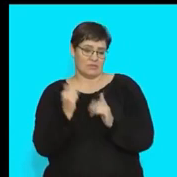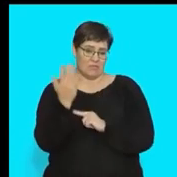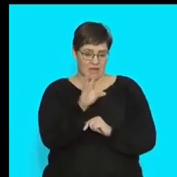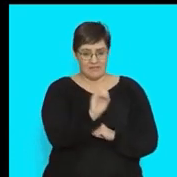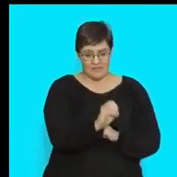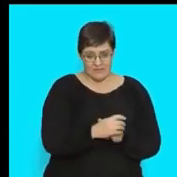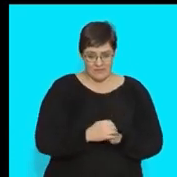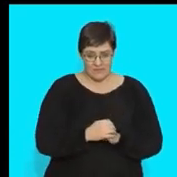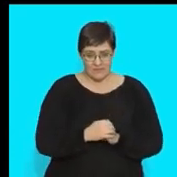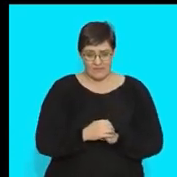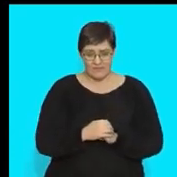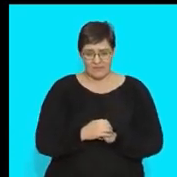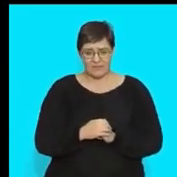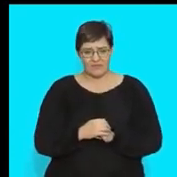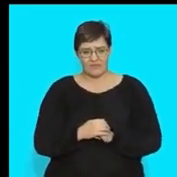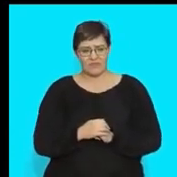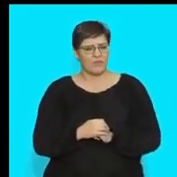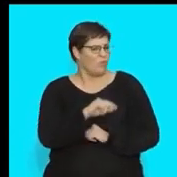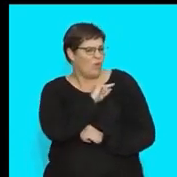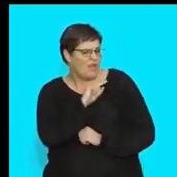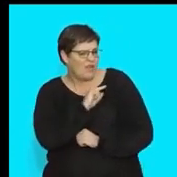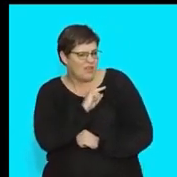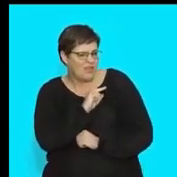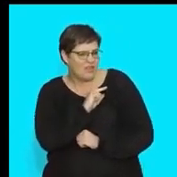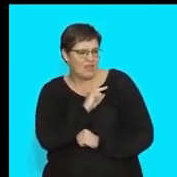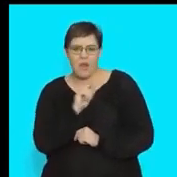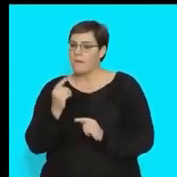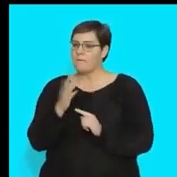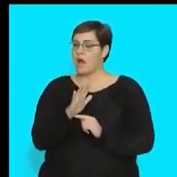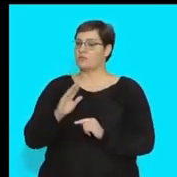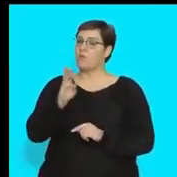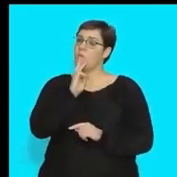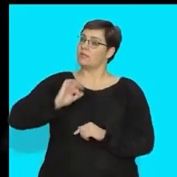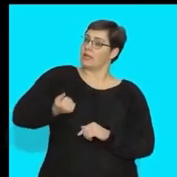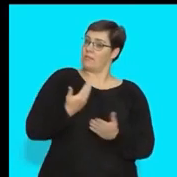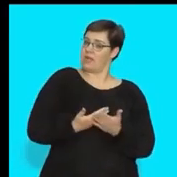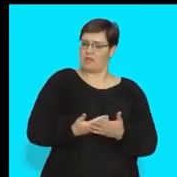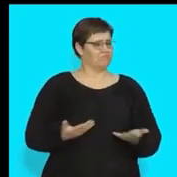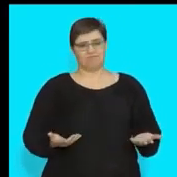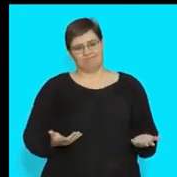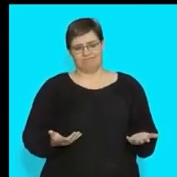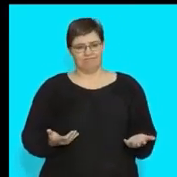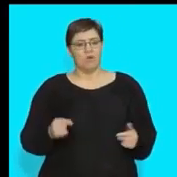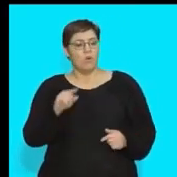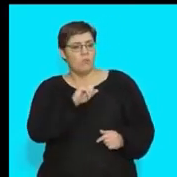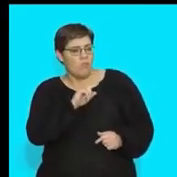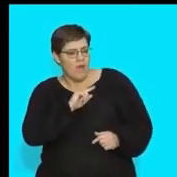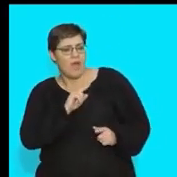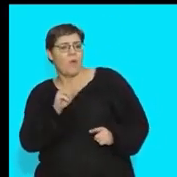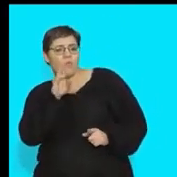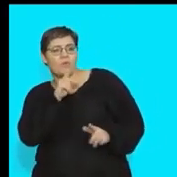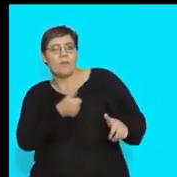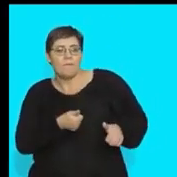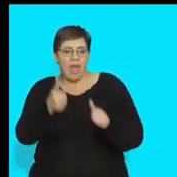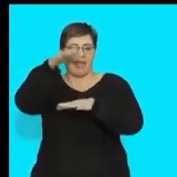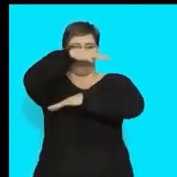plants because why? Because the plants can't always keep the water because the water needs to go back into the